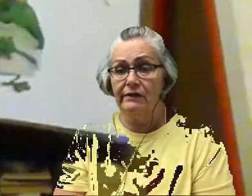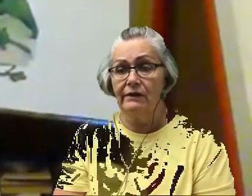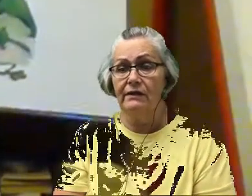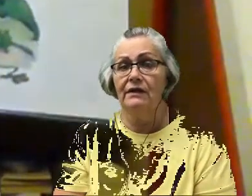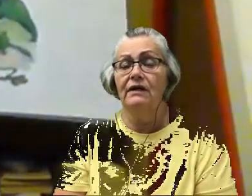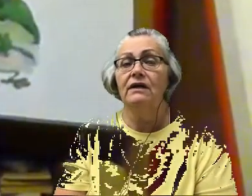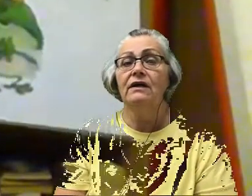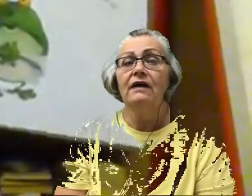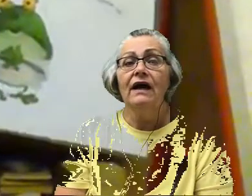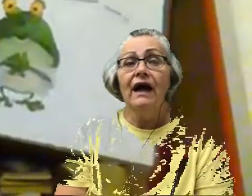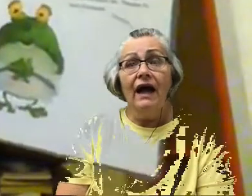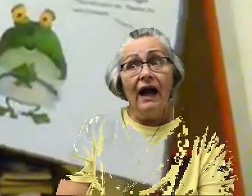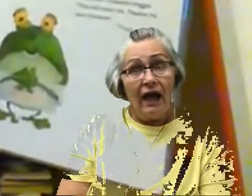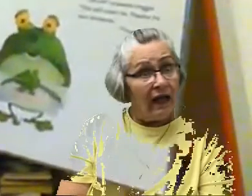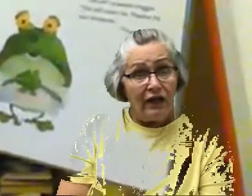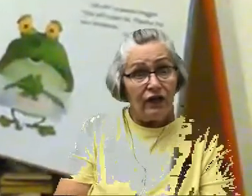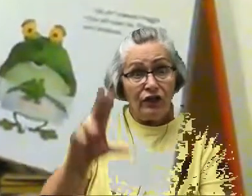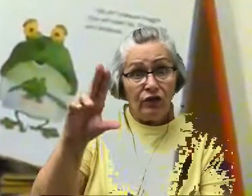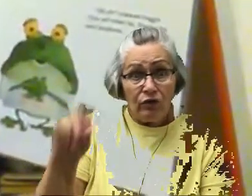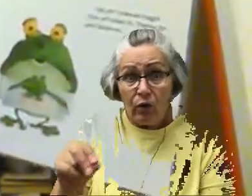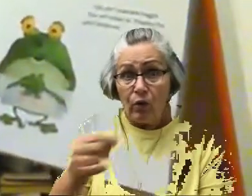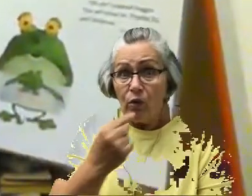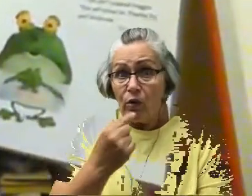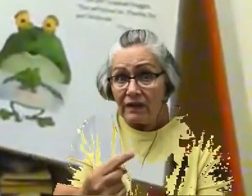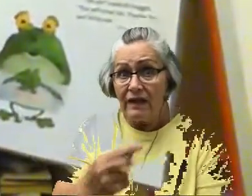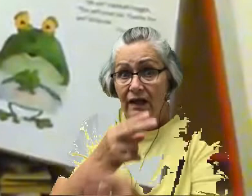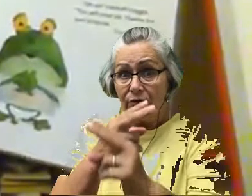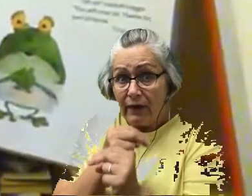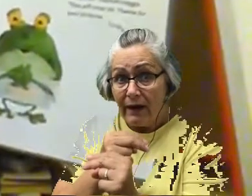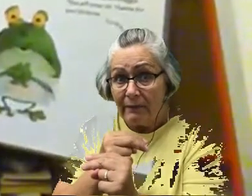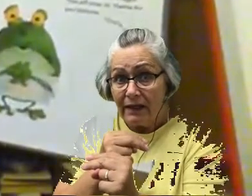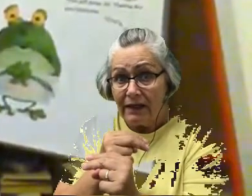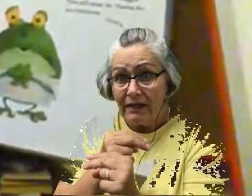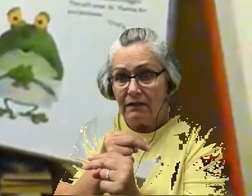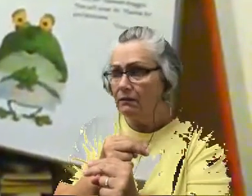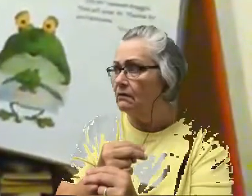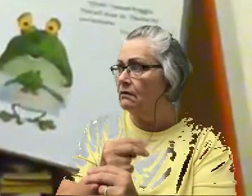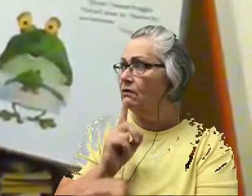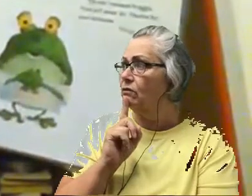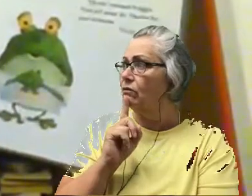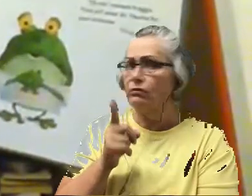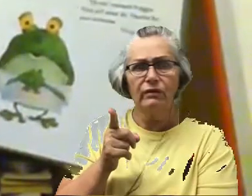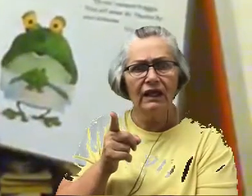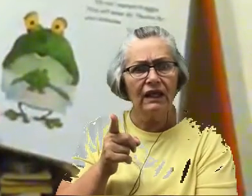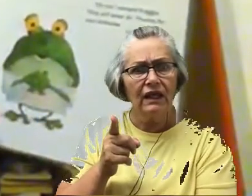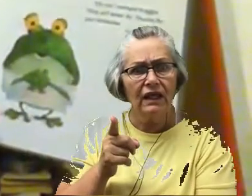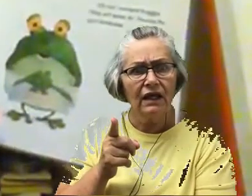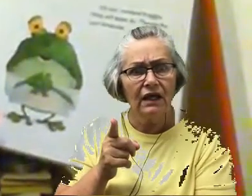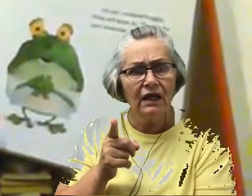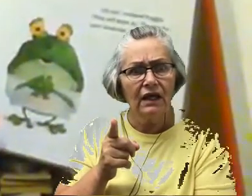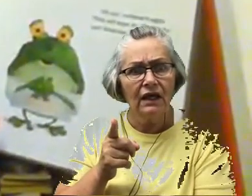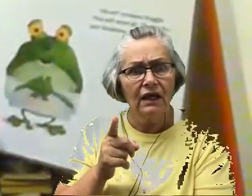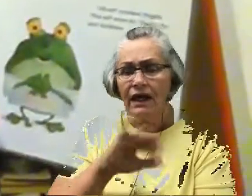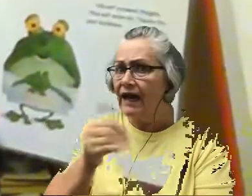But I do mind, Froggy, he said at last. You do? Froggy asked. I